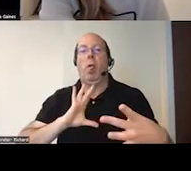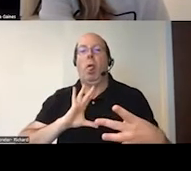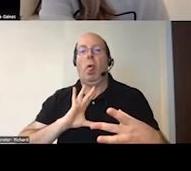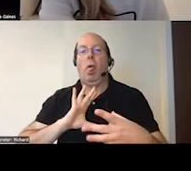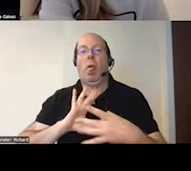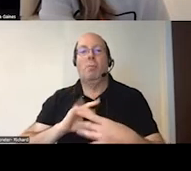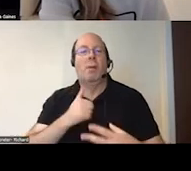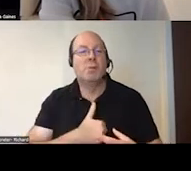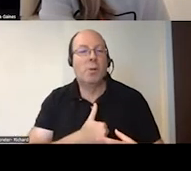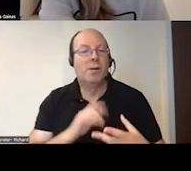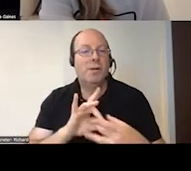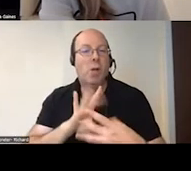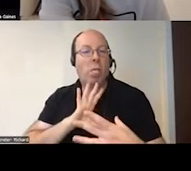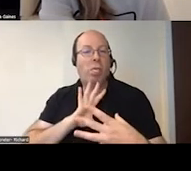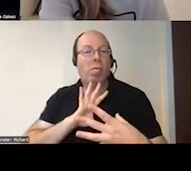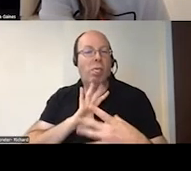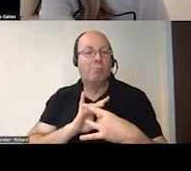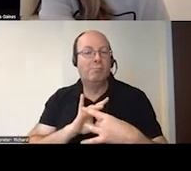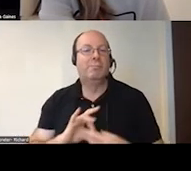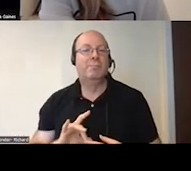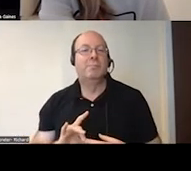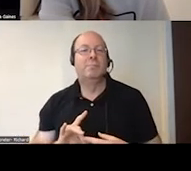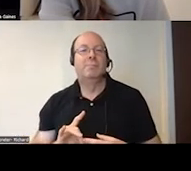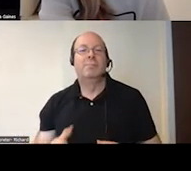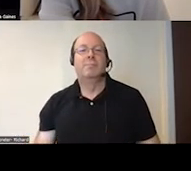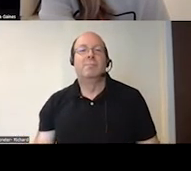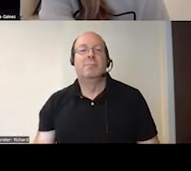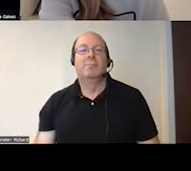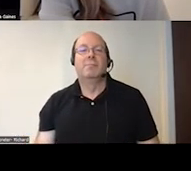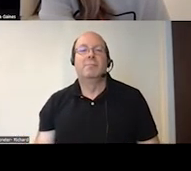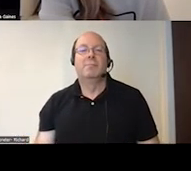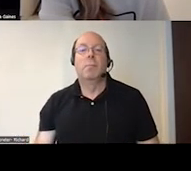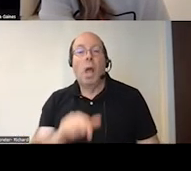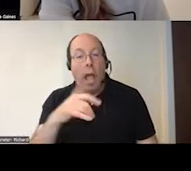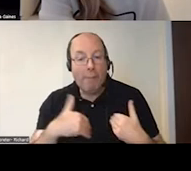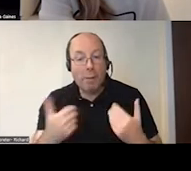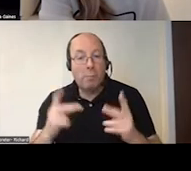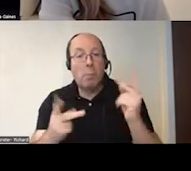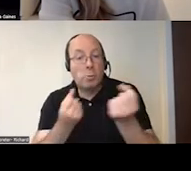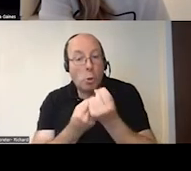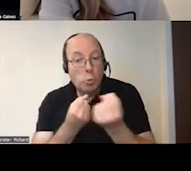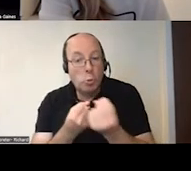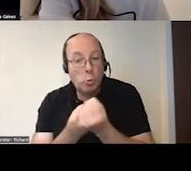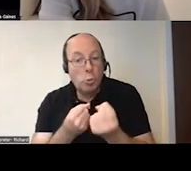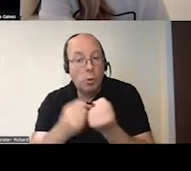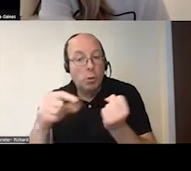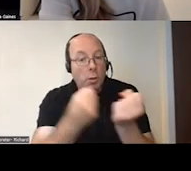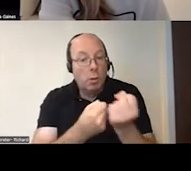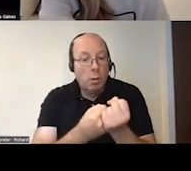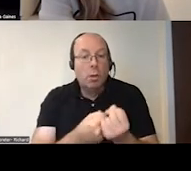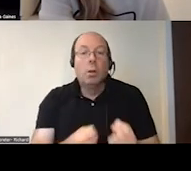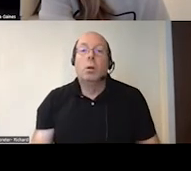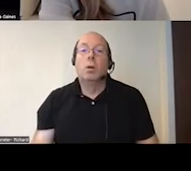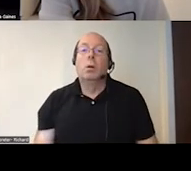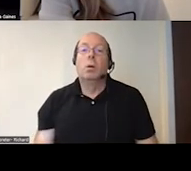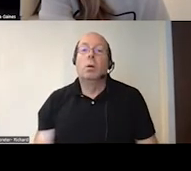Sorry, Kate, I lost the last half of the question again. Do you have other supports out there? Oh, yeah. I mean,